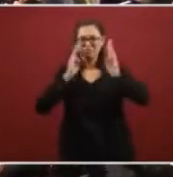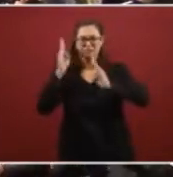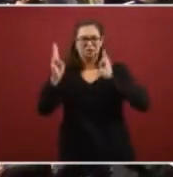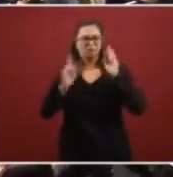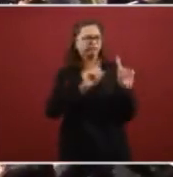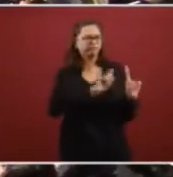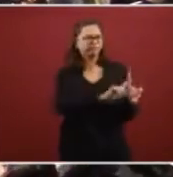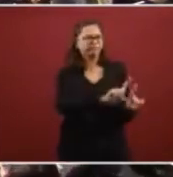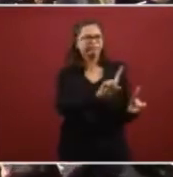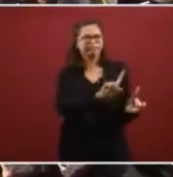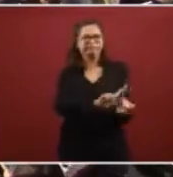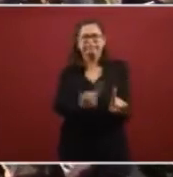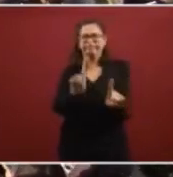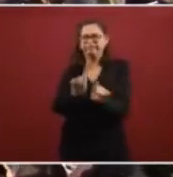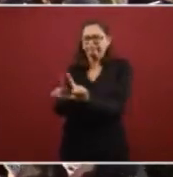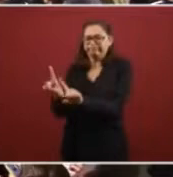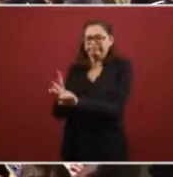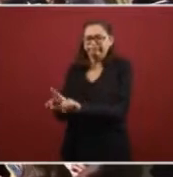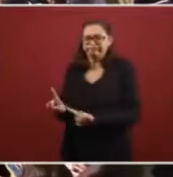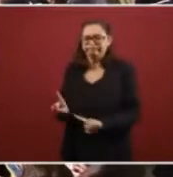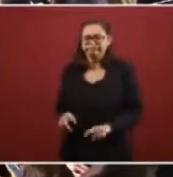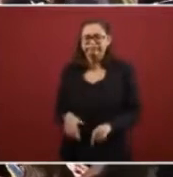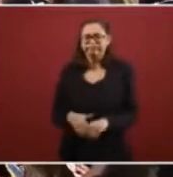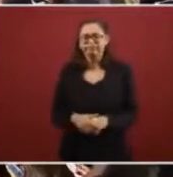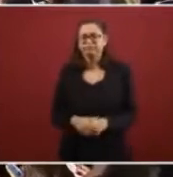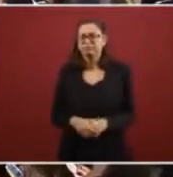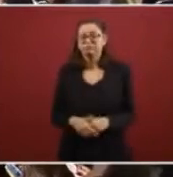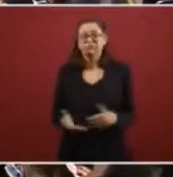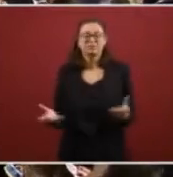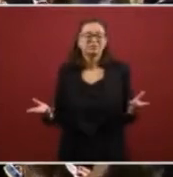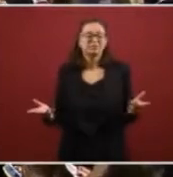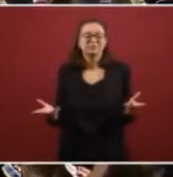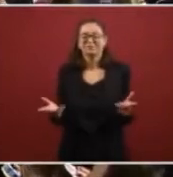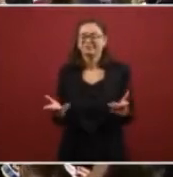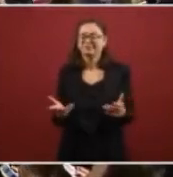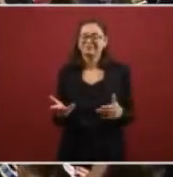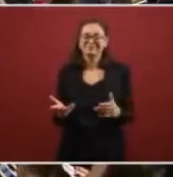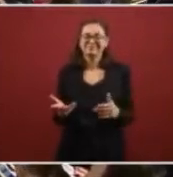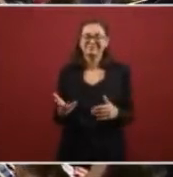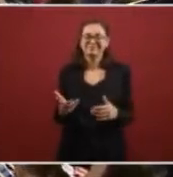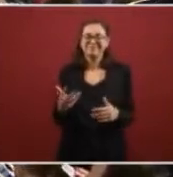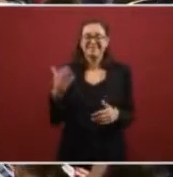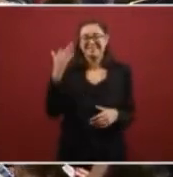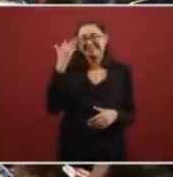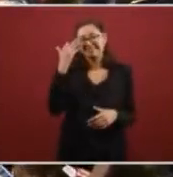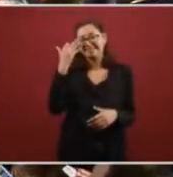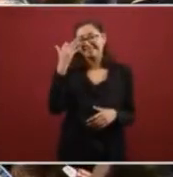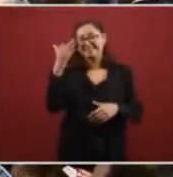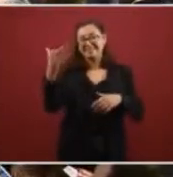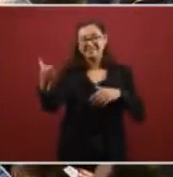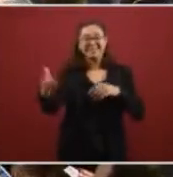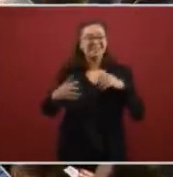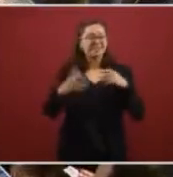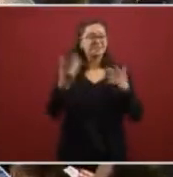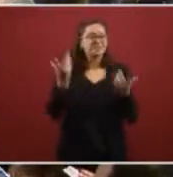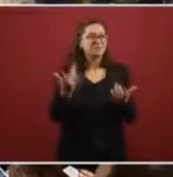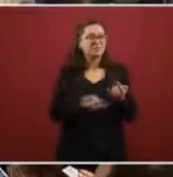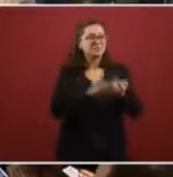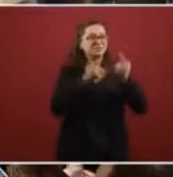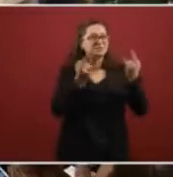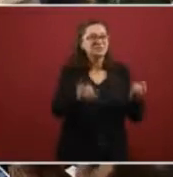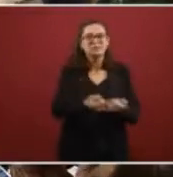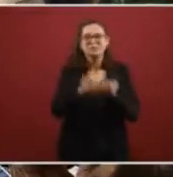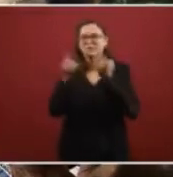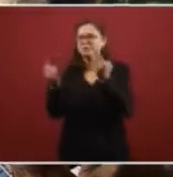In the museums of the country, of the city. You can't go through all of them.